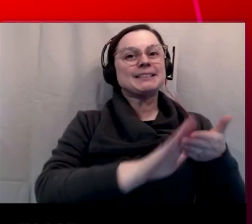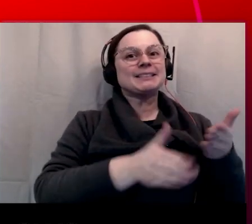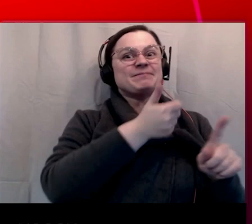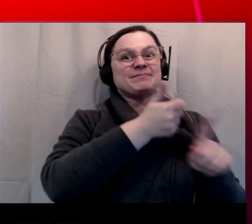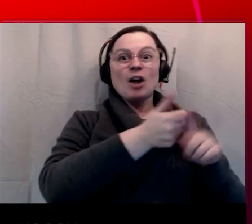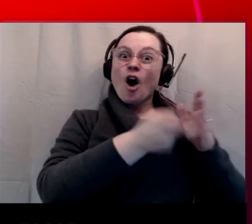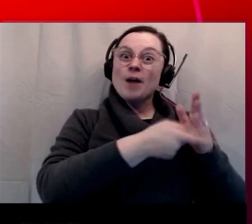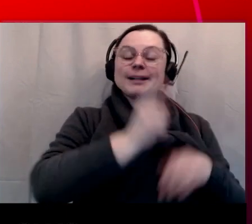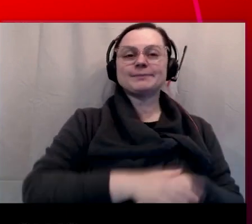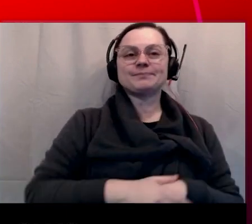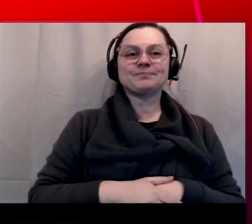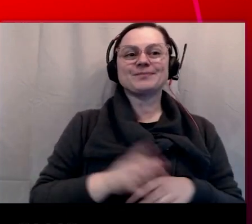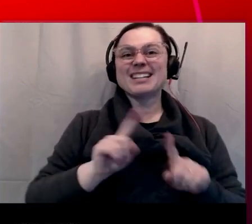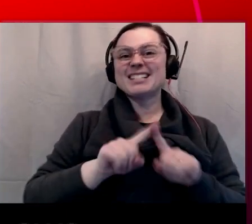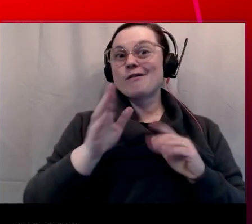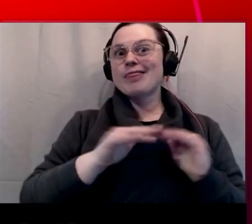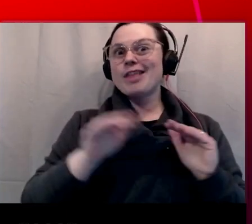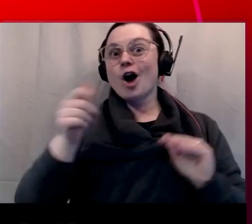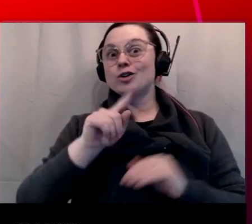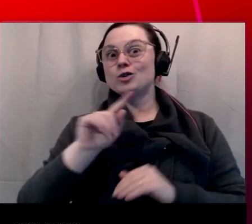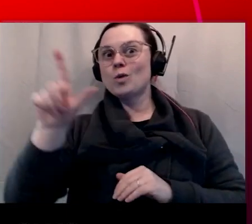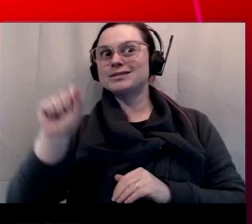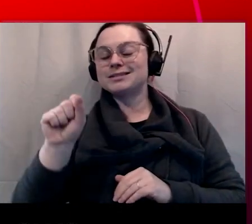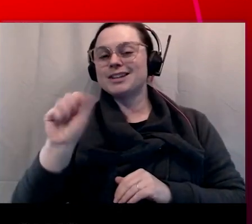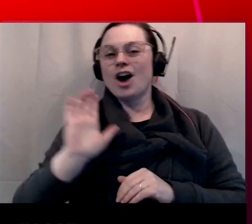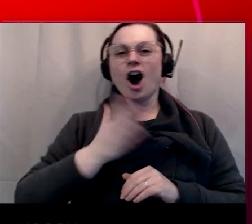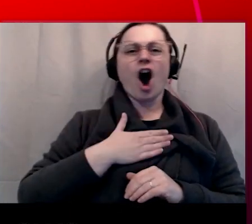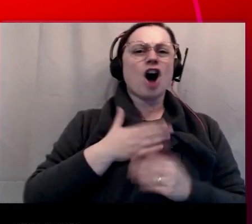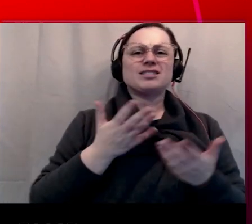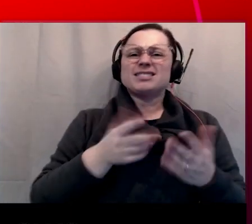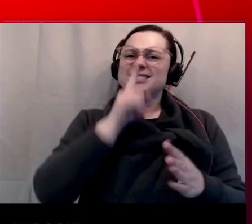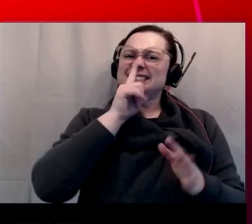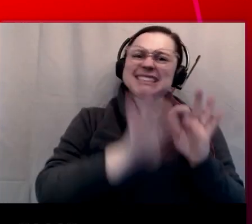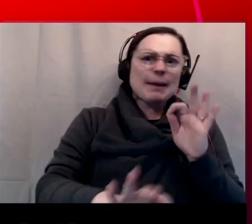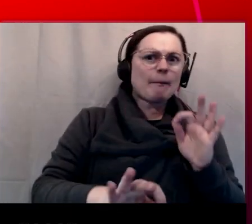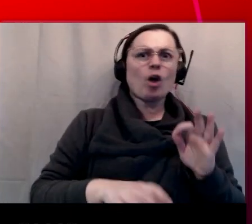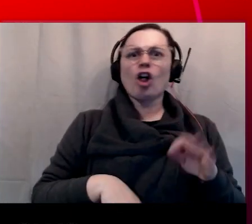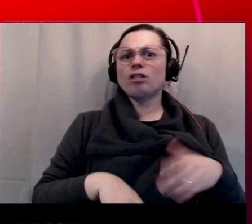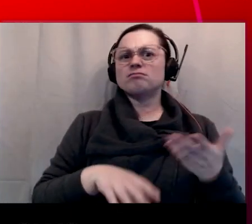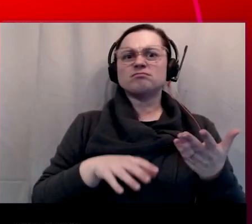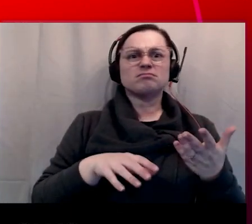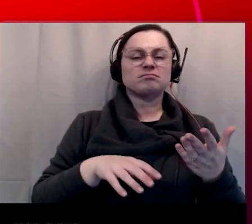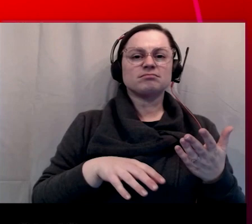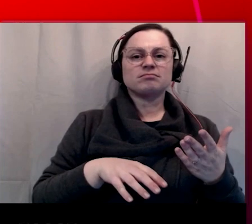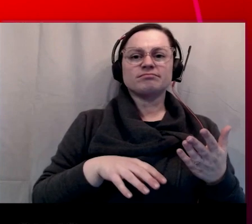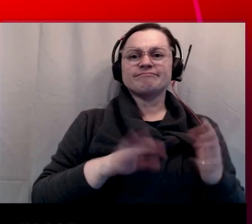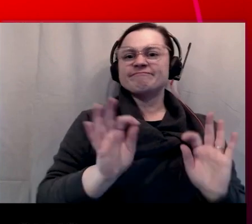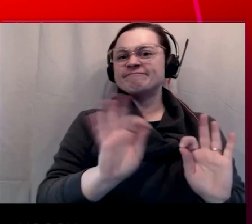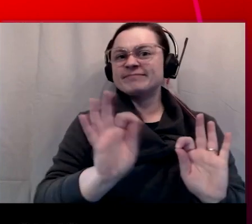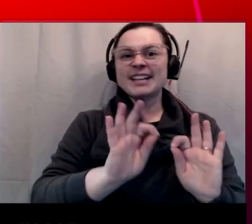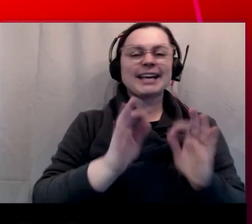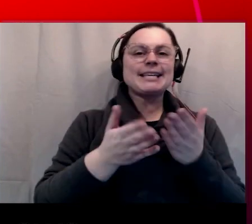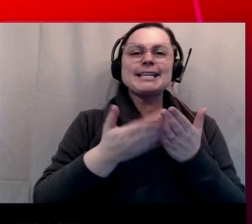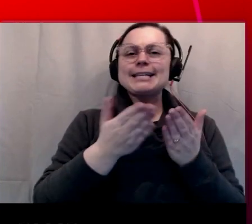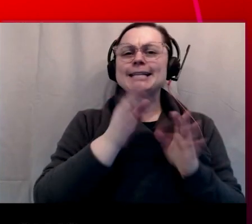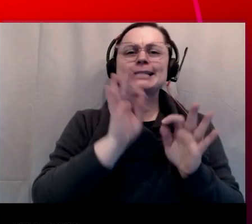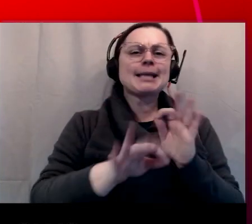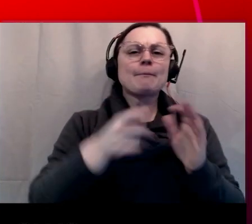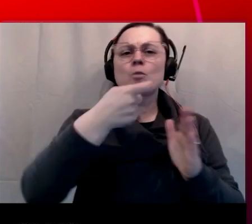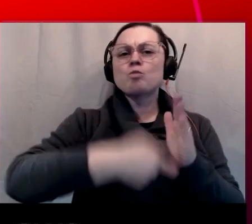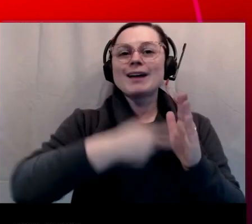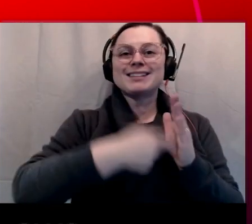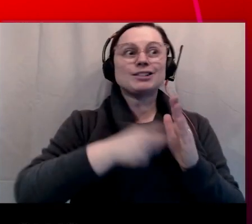other tools, we have a very, very simple, no-brainer pricing. So check us out on cloudfix.com. It's really simple.